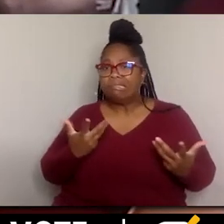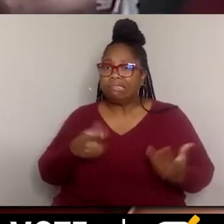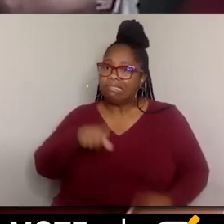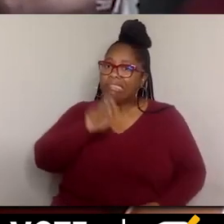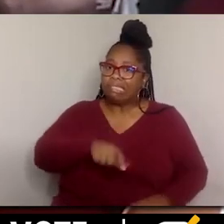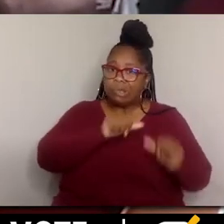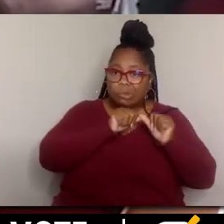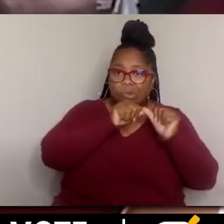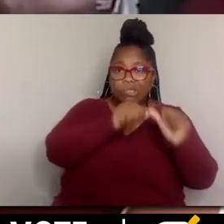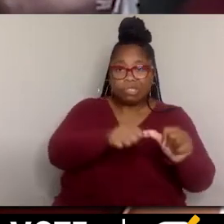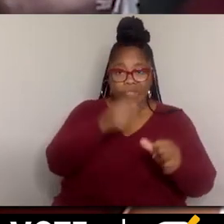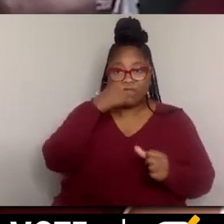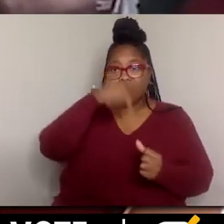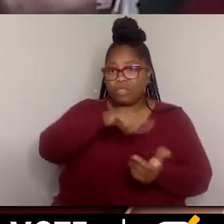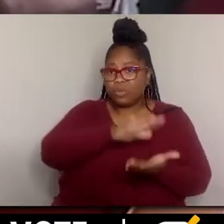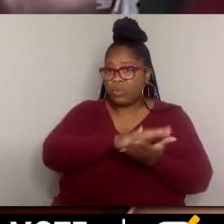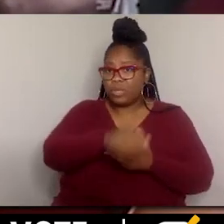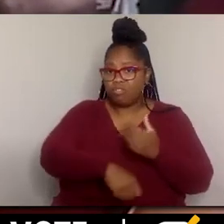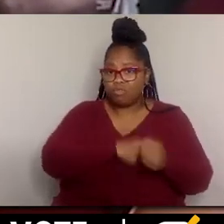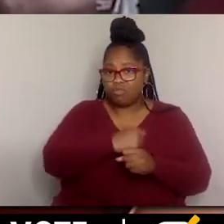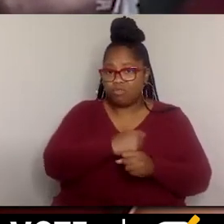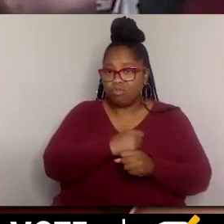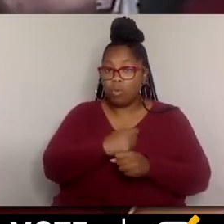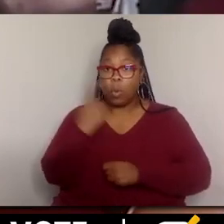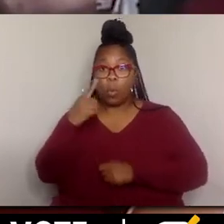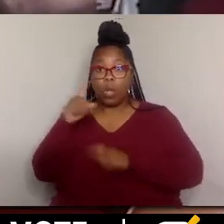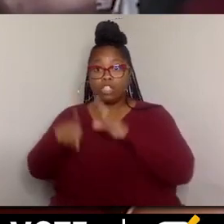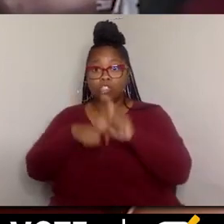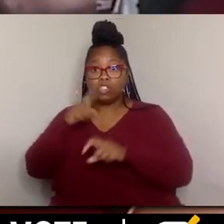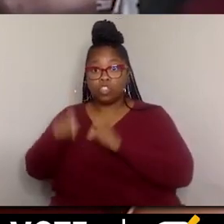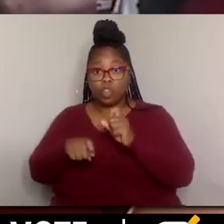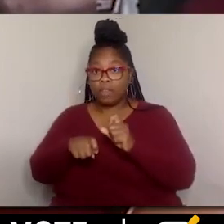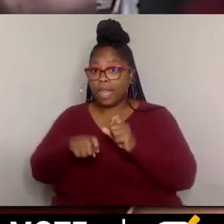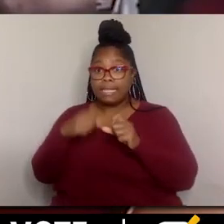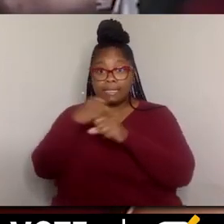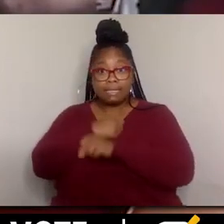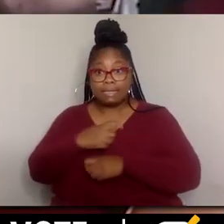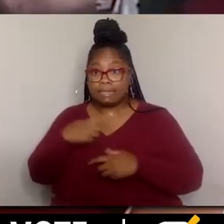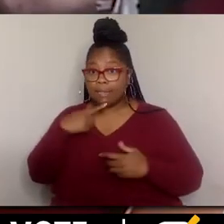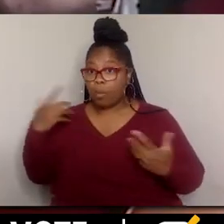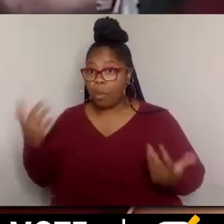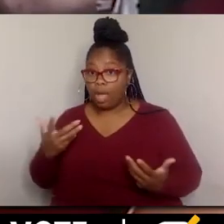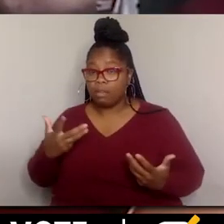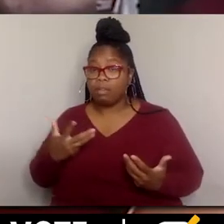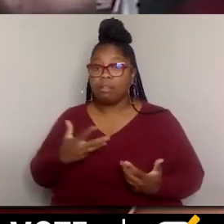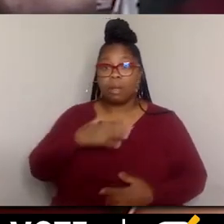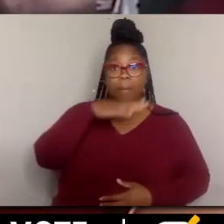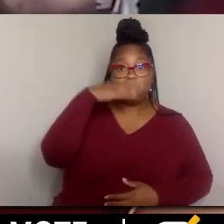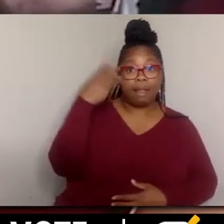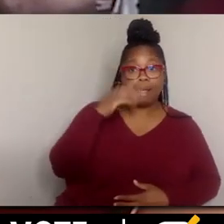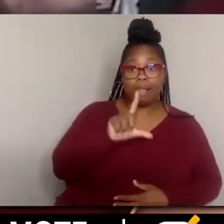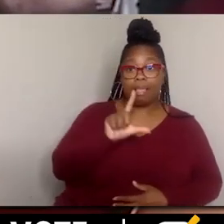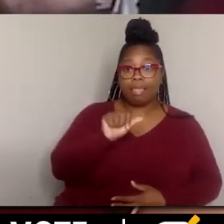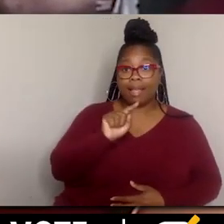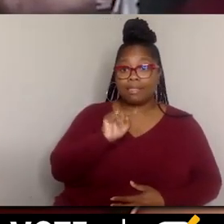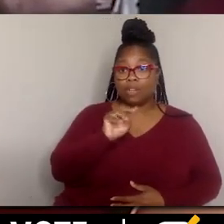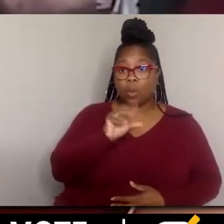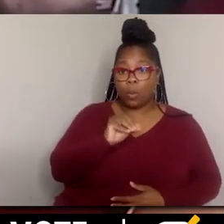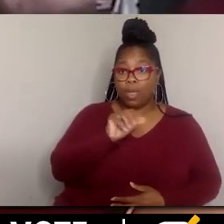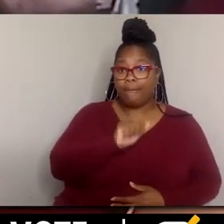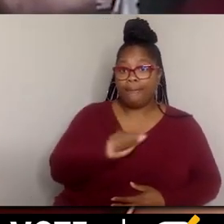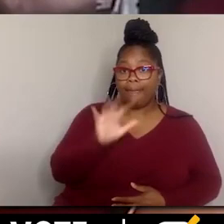year. One survey found that at least twice as many Black, Latino, and Asian